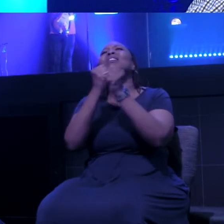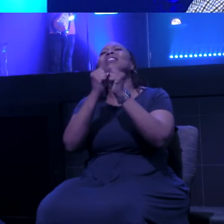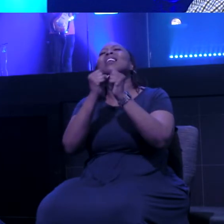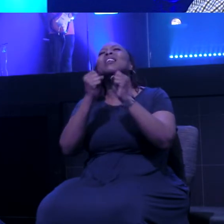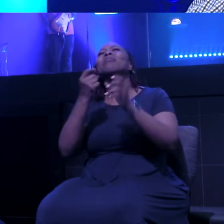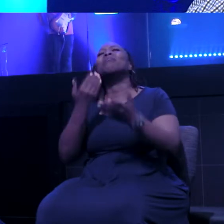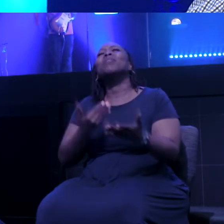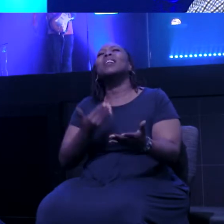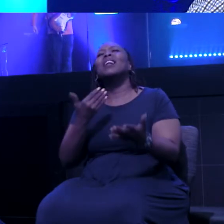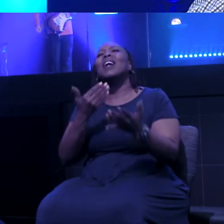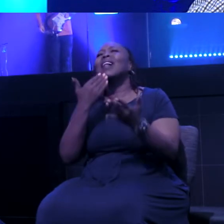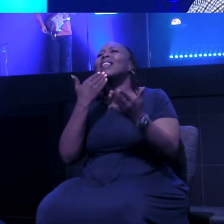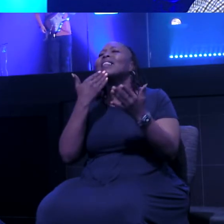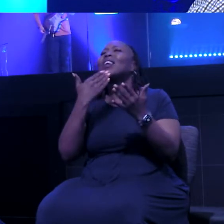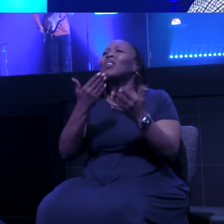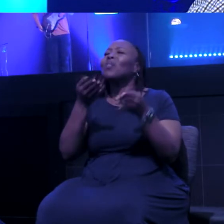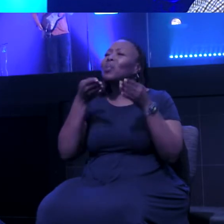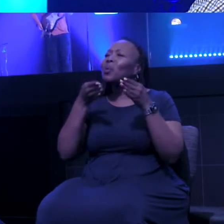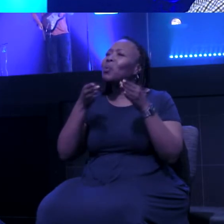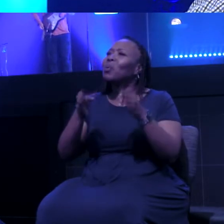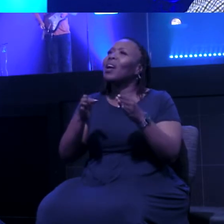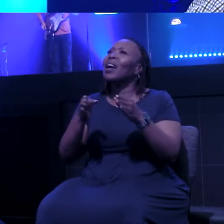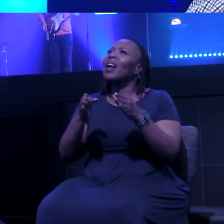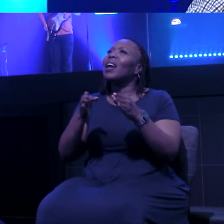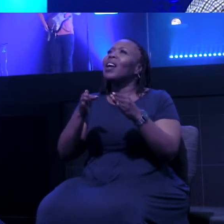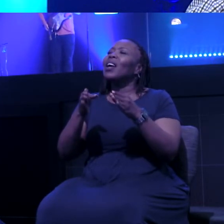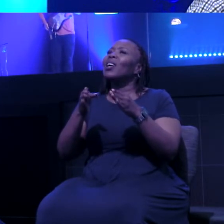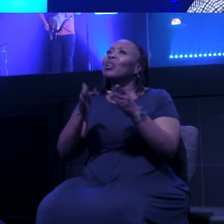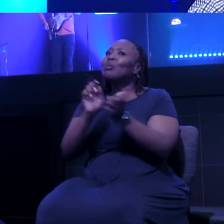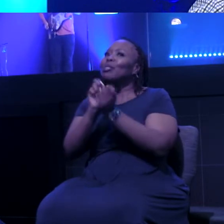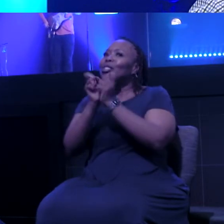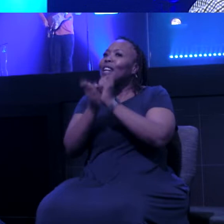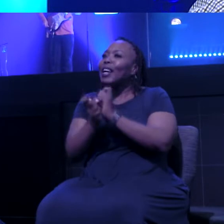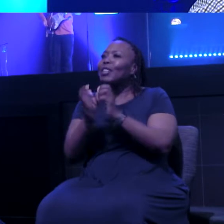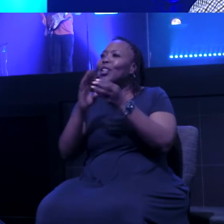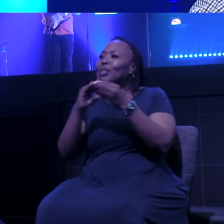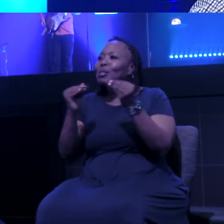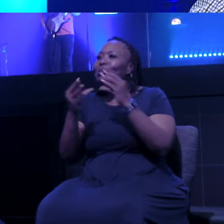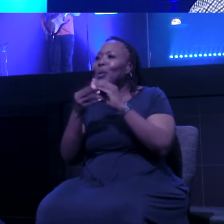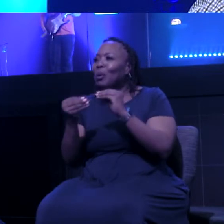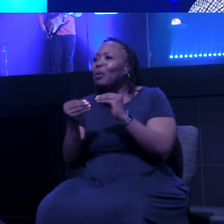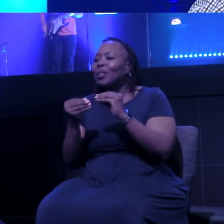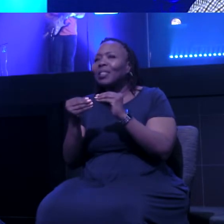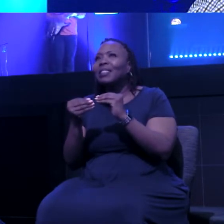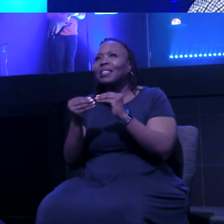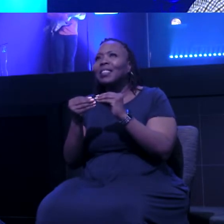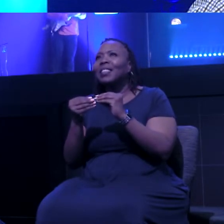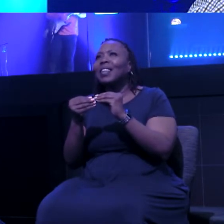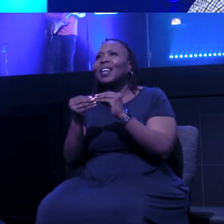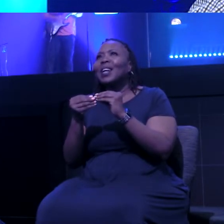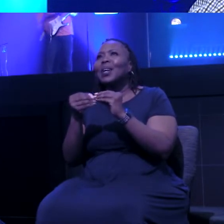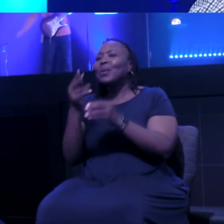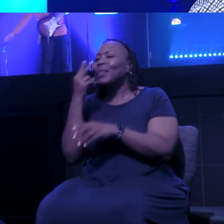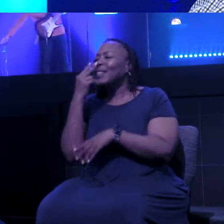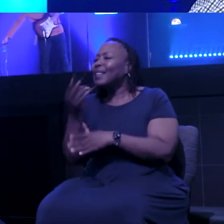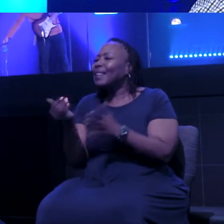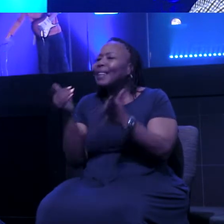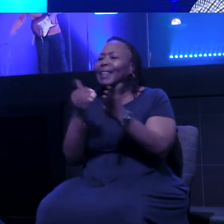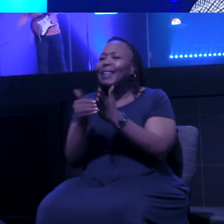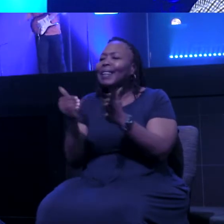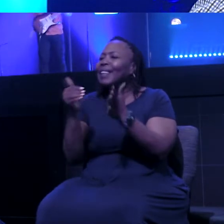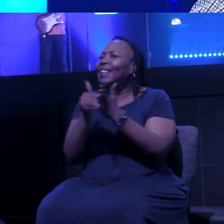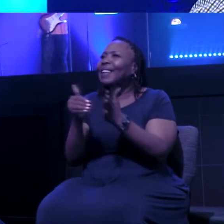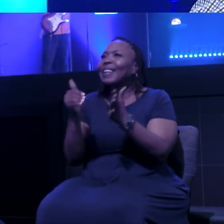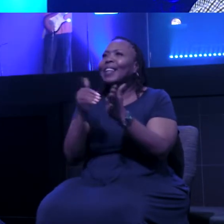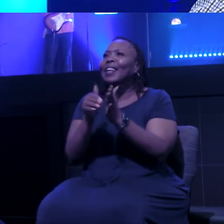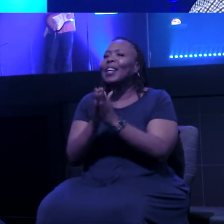you for the way that you love to celebrate and change our stories. We see that over and over and over again in the Bible,